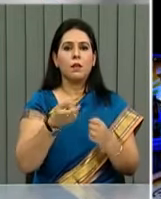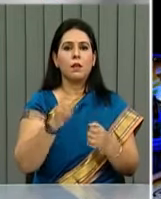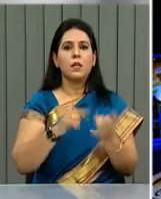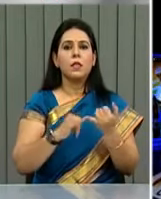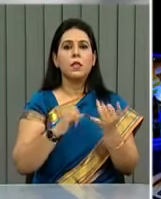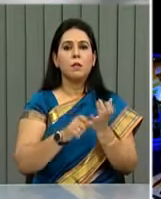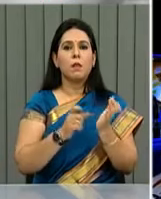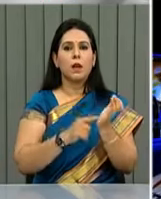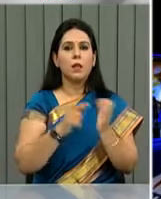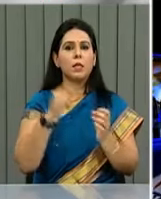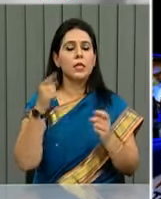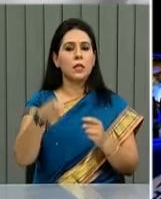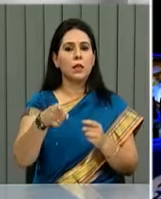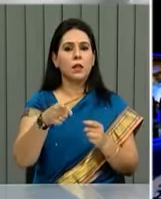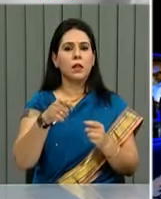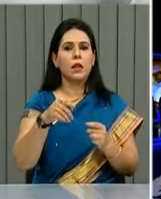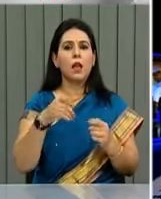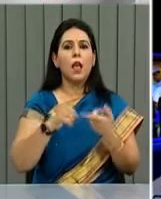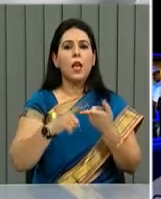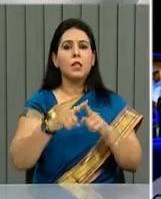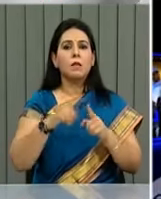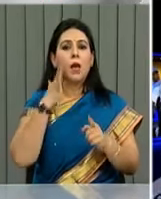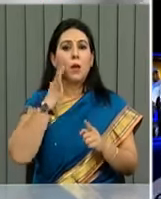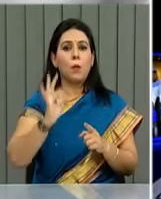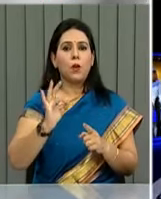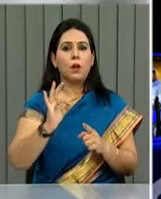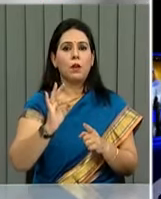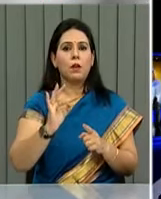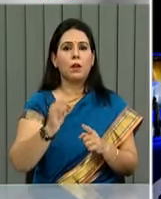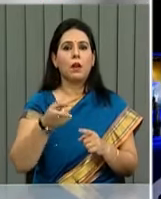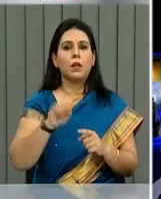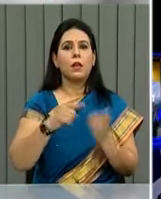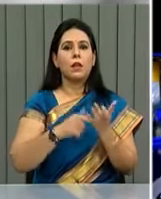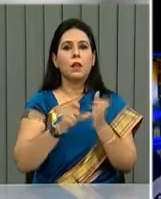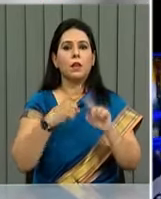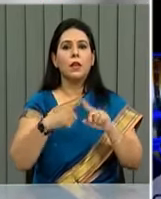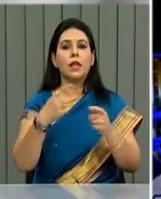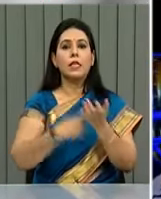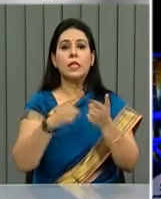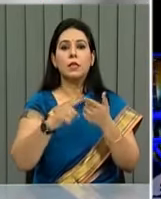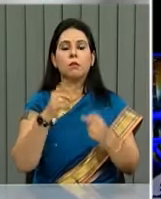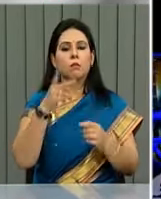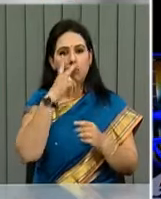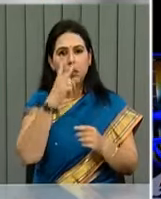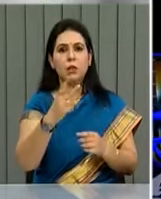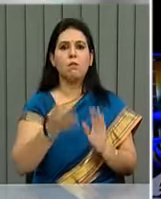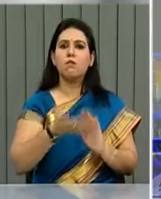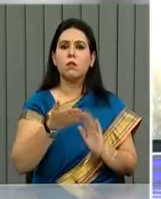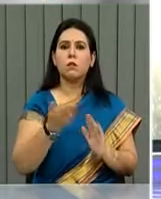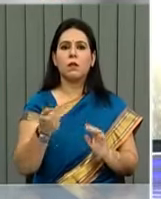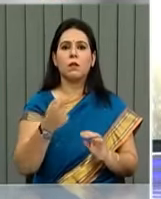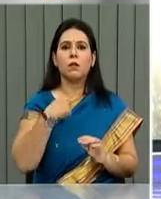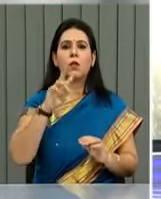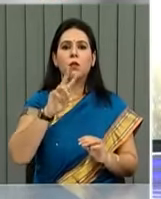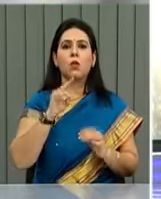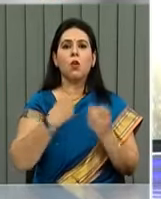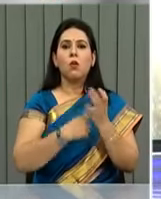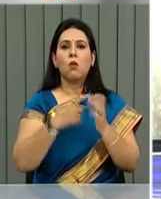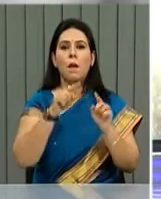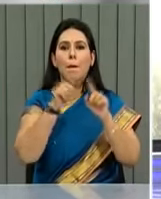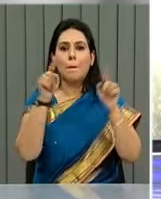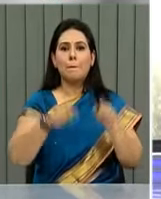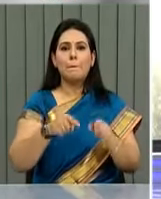by surprise. And therefore, it's extremely important that the tax regime is predictable. Now, we have two kind of roadmaps as